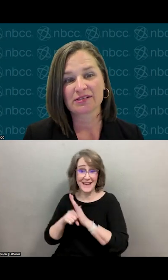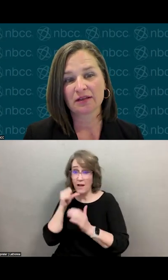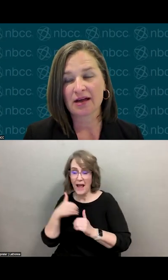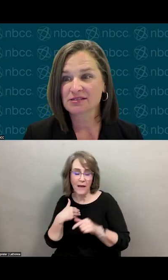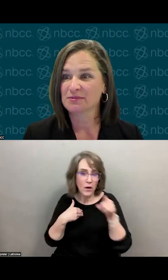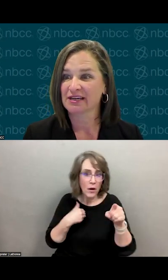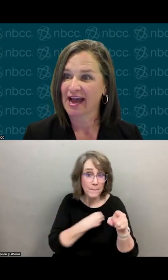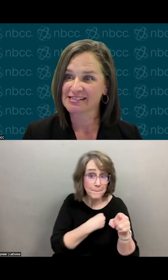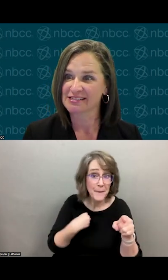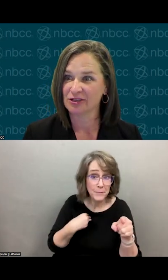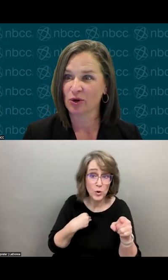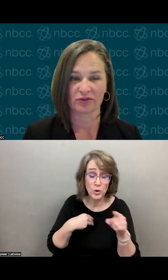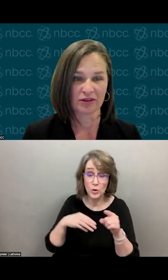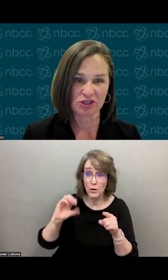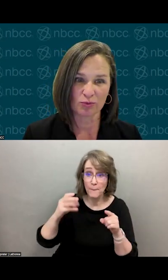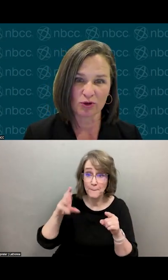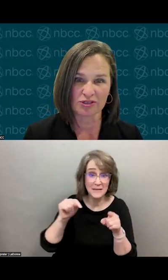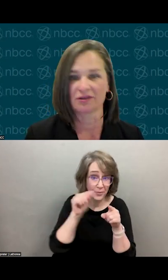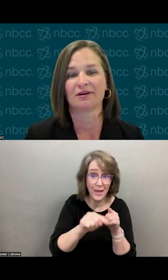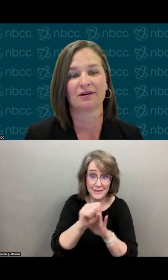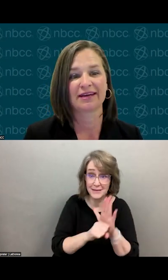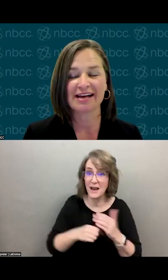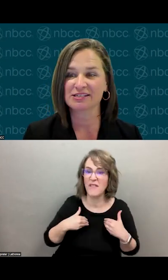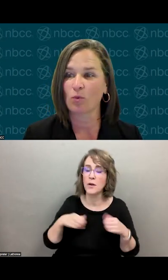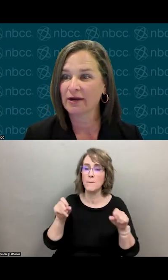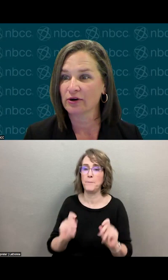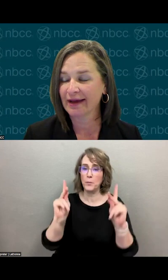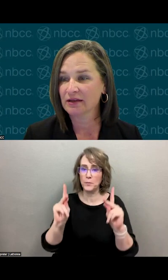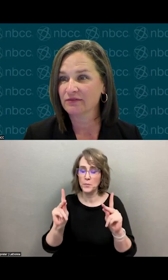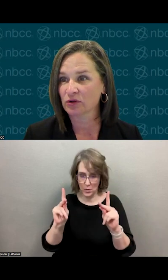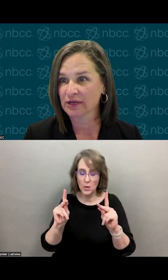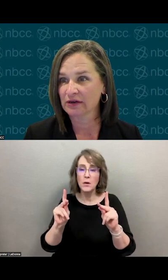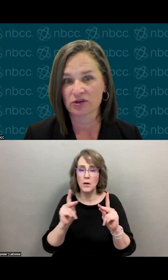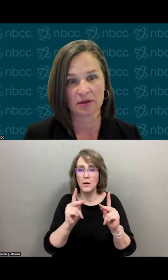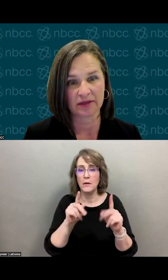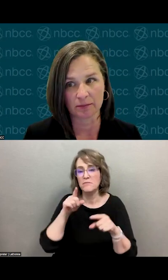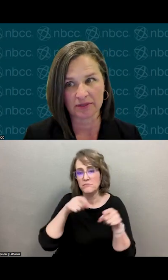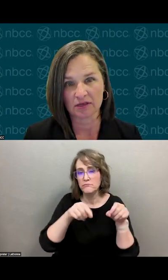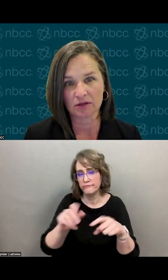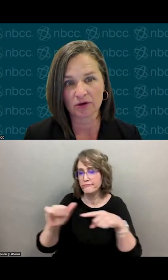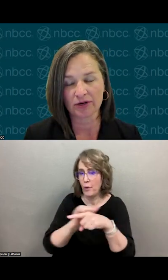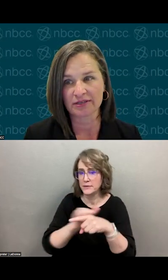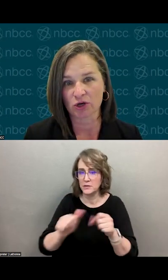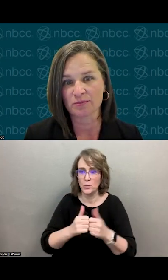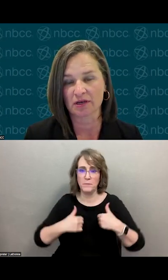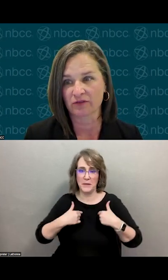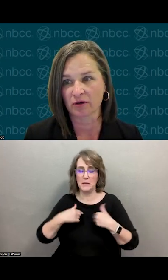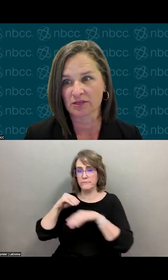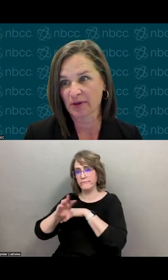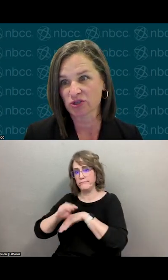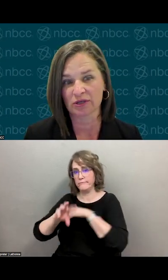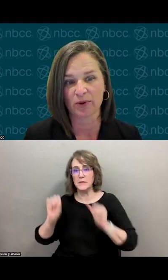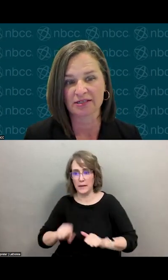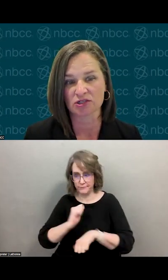So this allows them to the consumer to cast a wider net if they're looking for something in particular in terms of